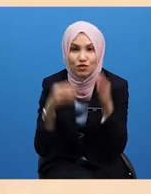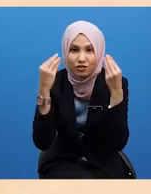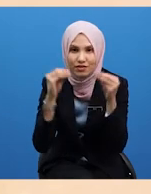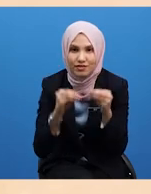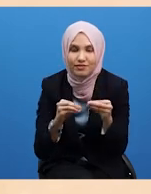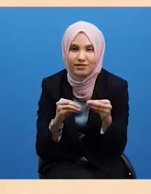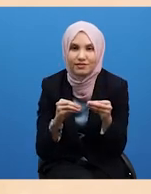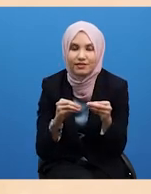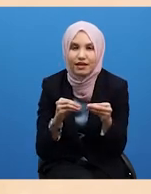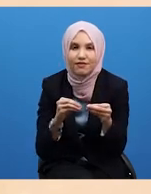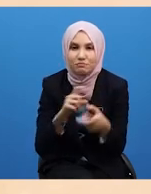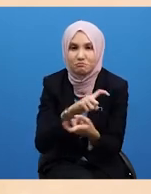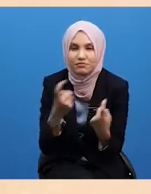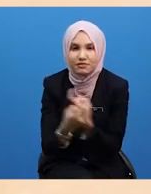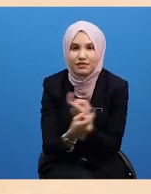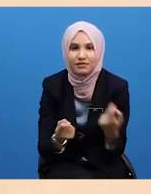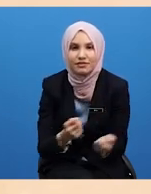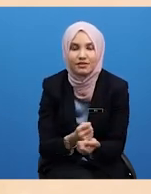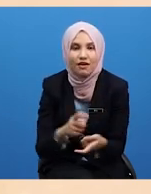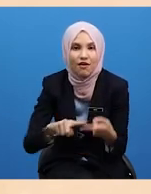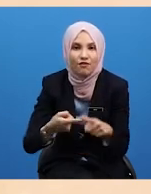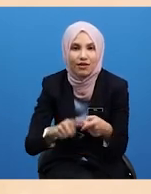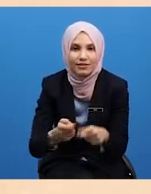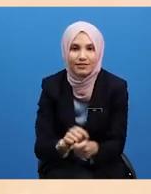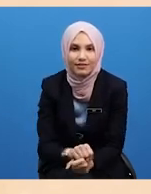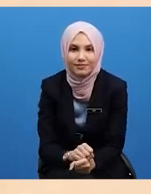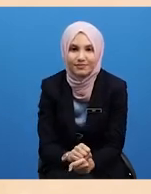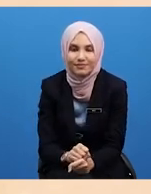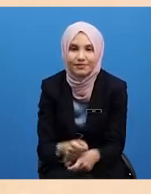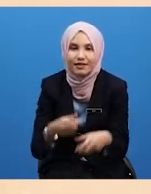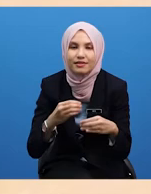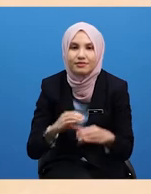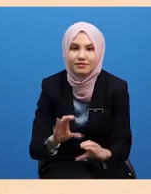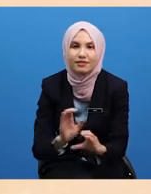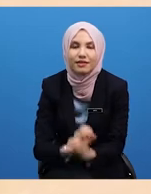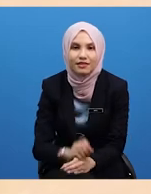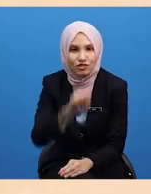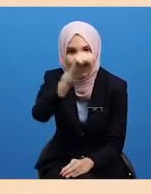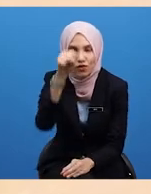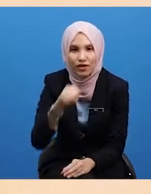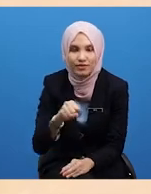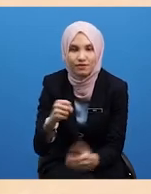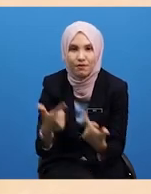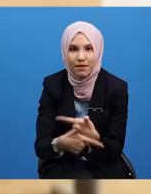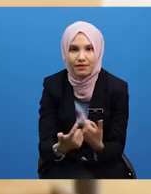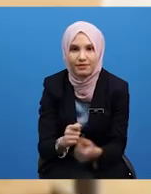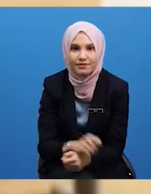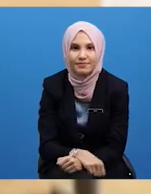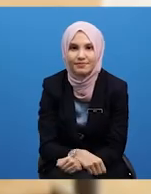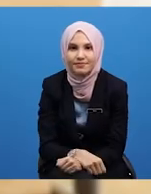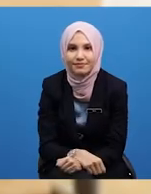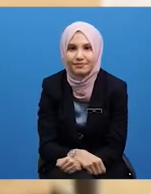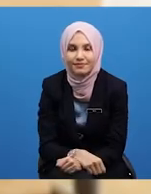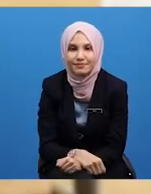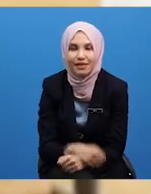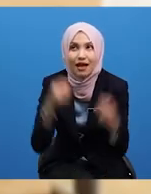can even exchange it with a friend. Try out this question for practice.